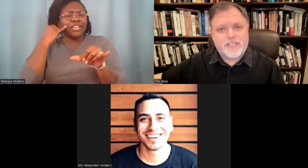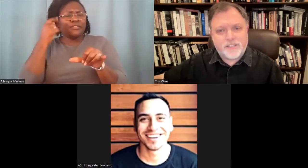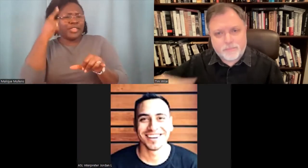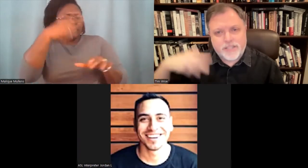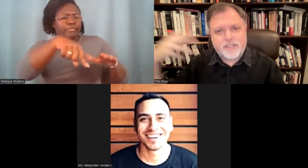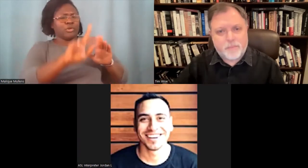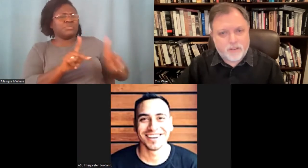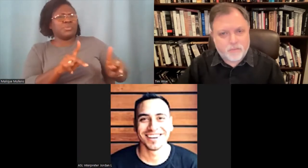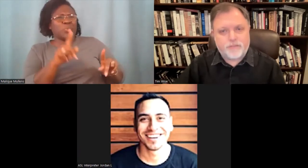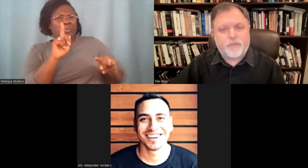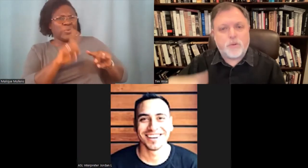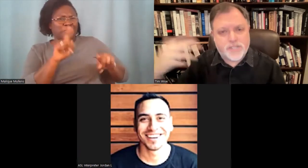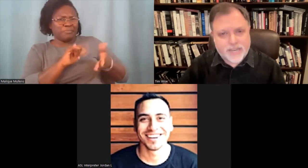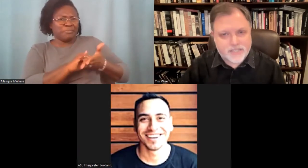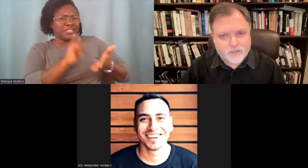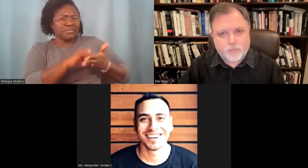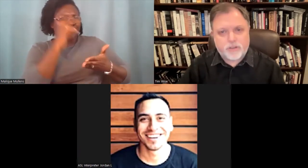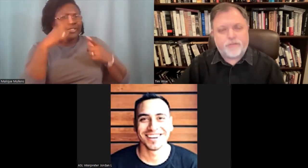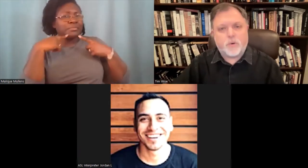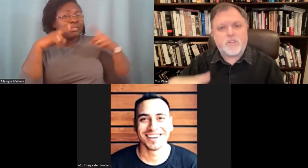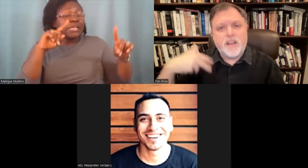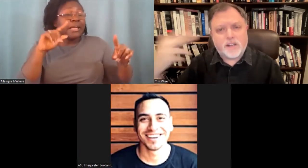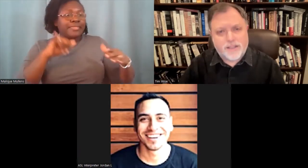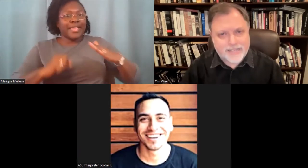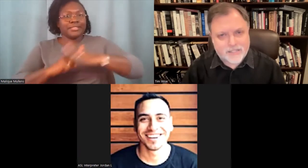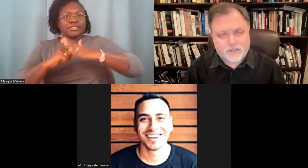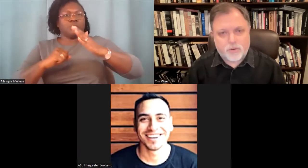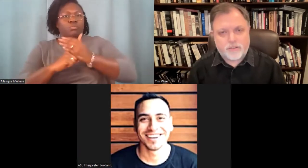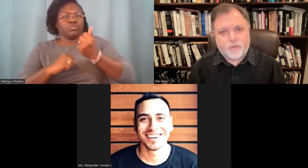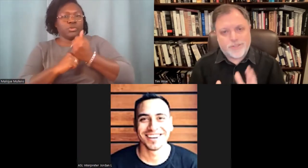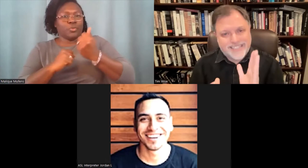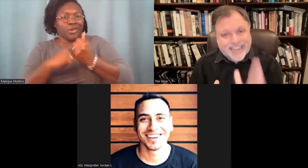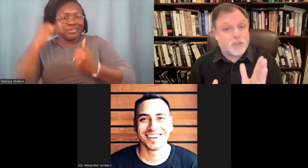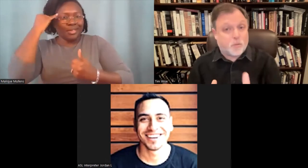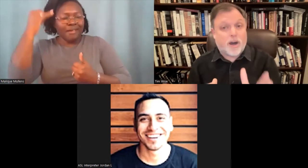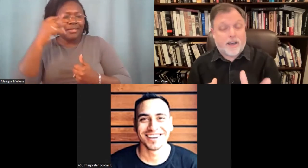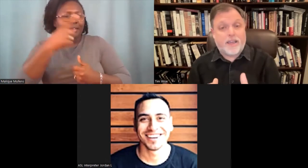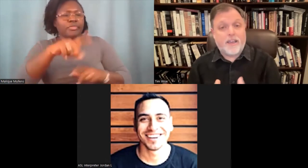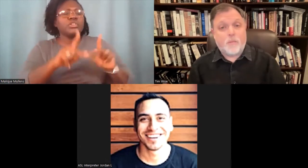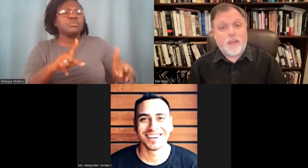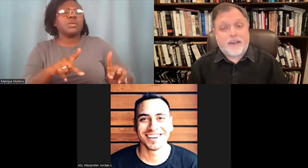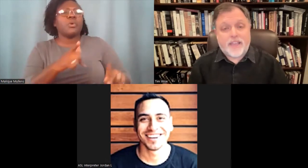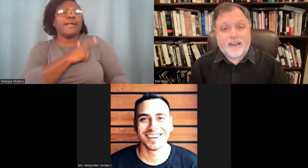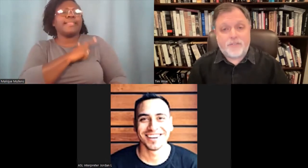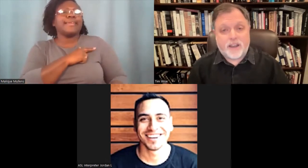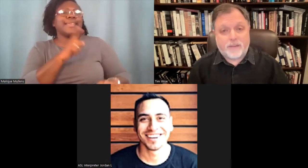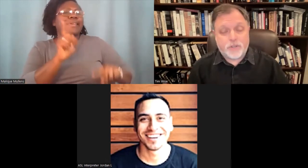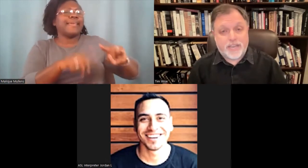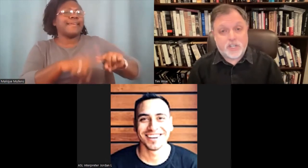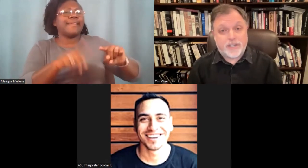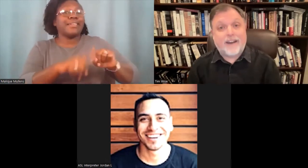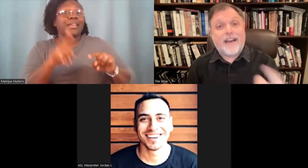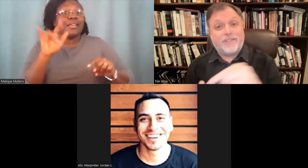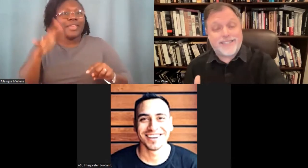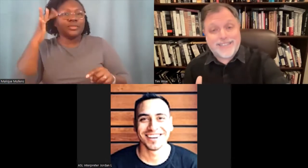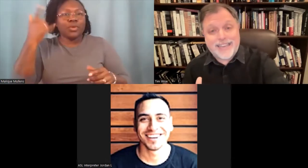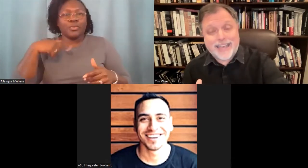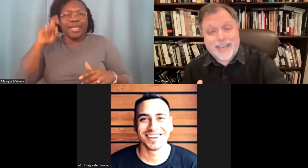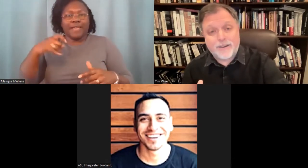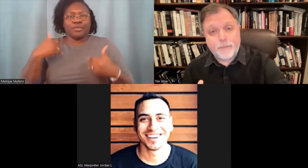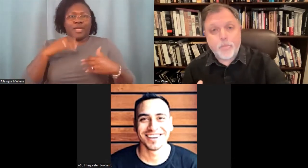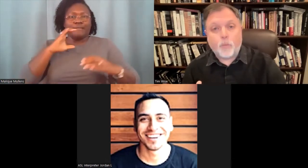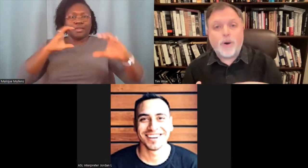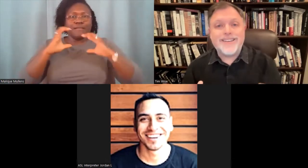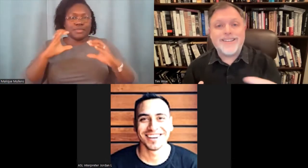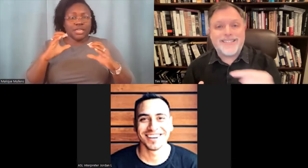words, racism ends up being reinforced, sexism reinforced, classism reinforced. That's why we have to have the conversation. Now, having said